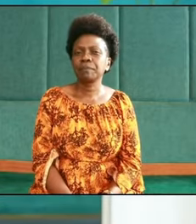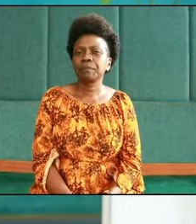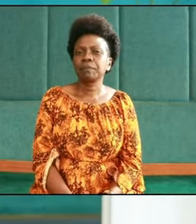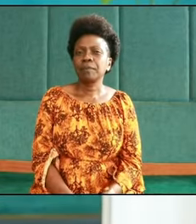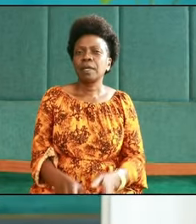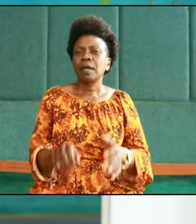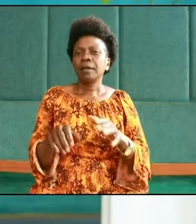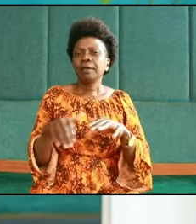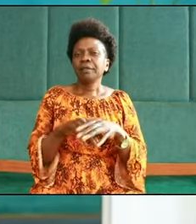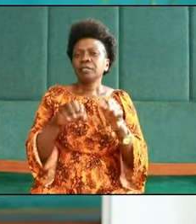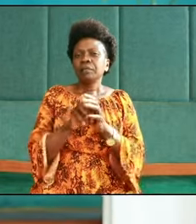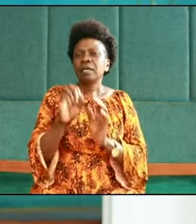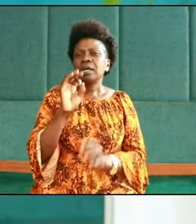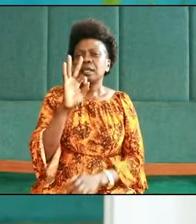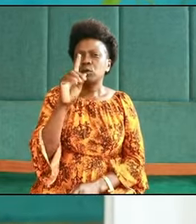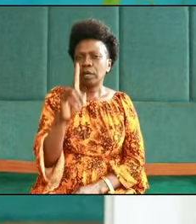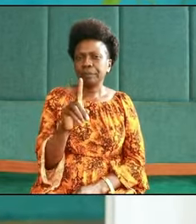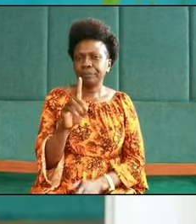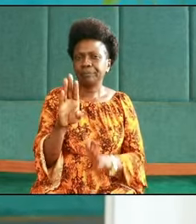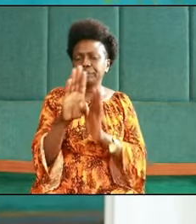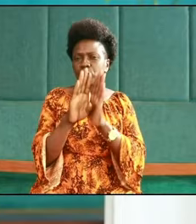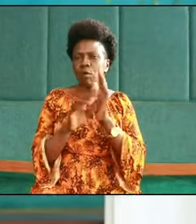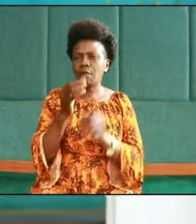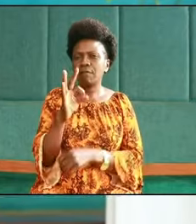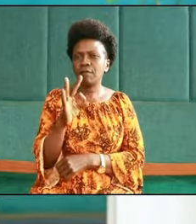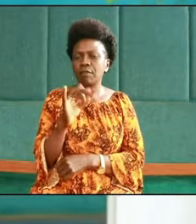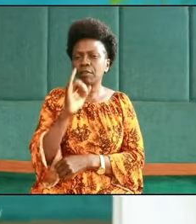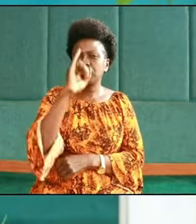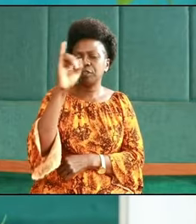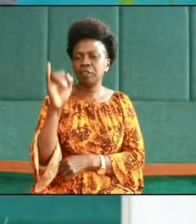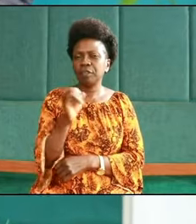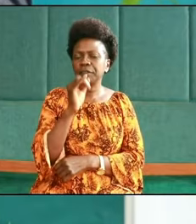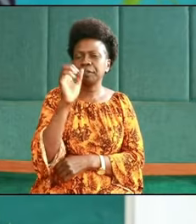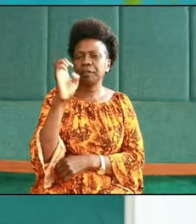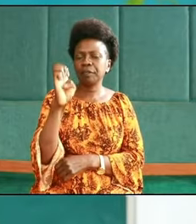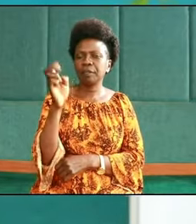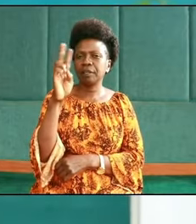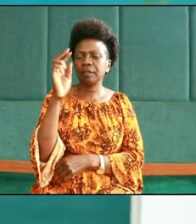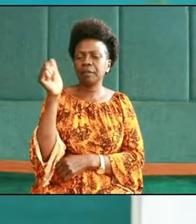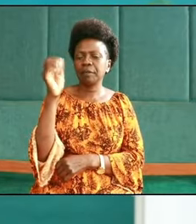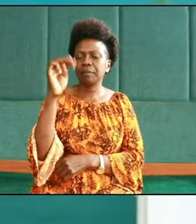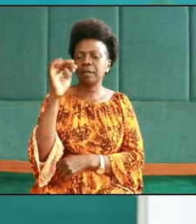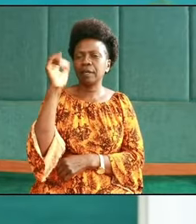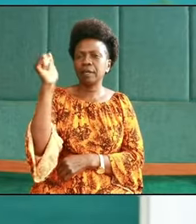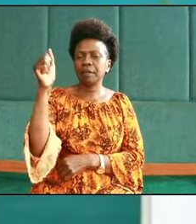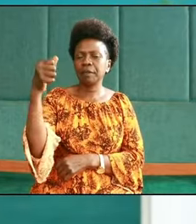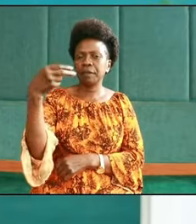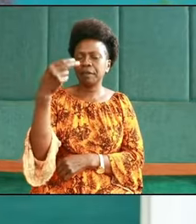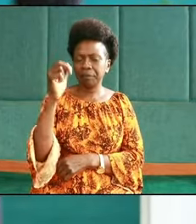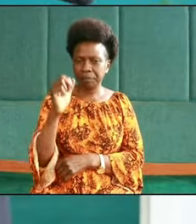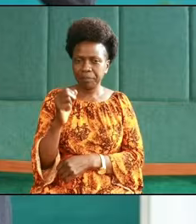In chapter 31 of the book of Jeremiah, God is